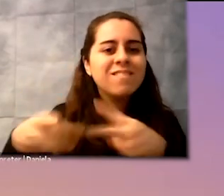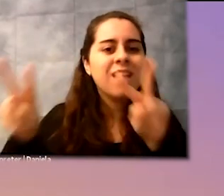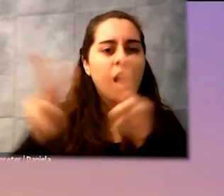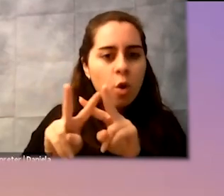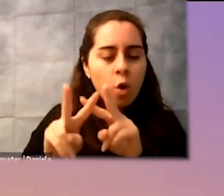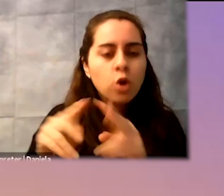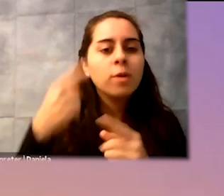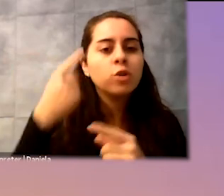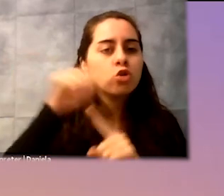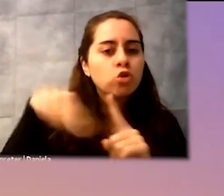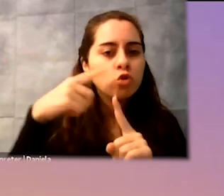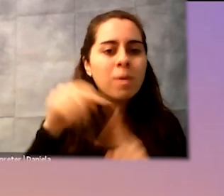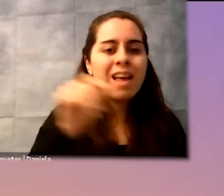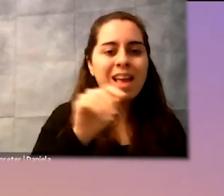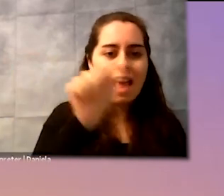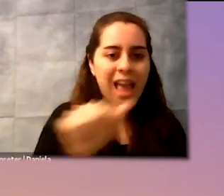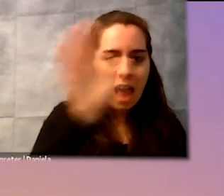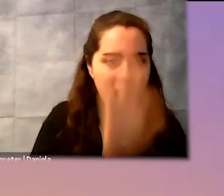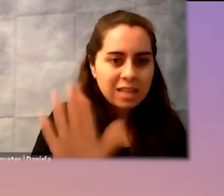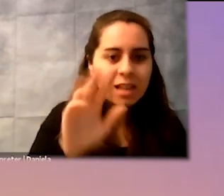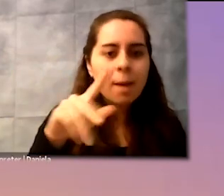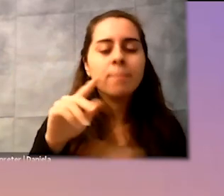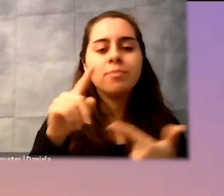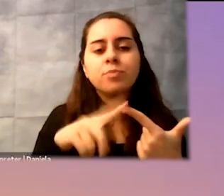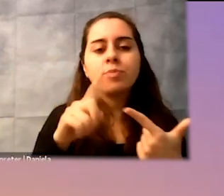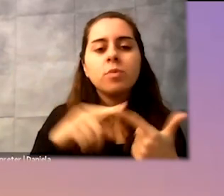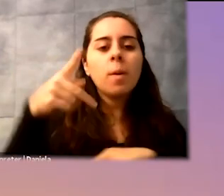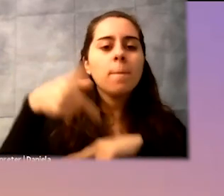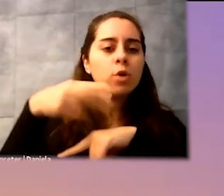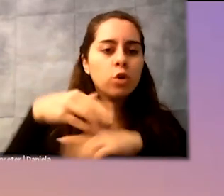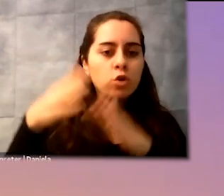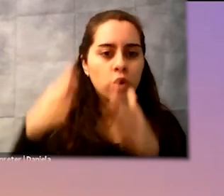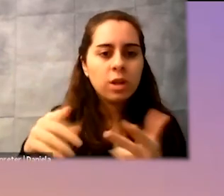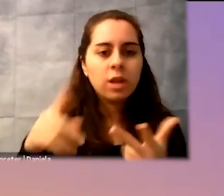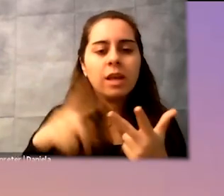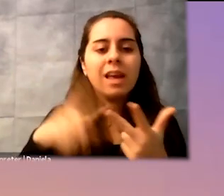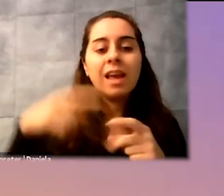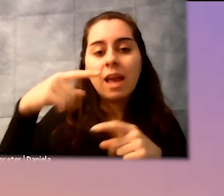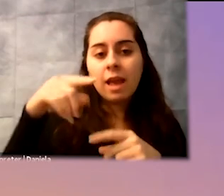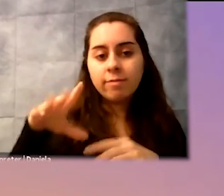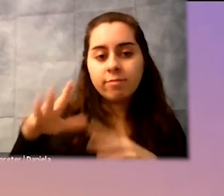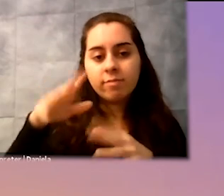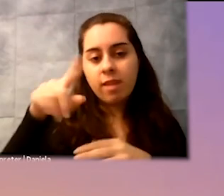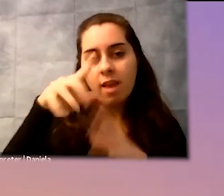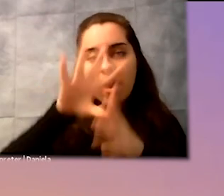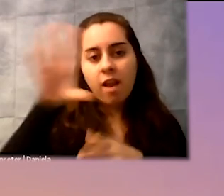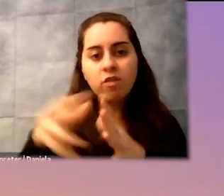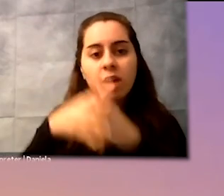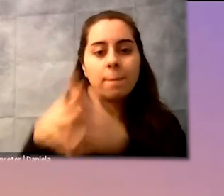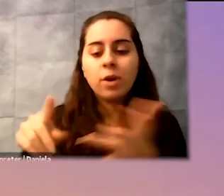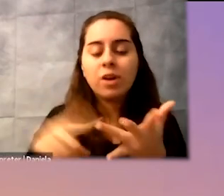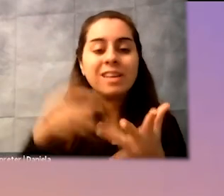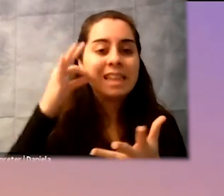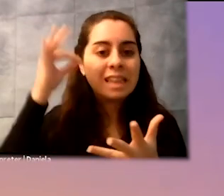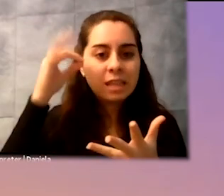Native American, and Asian Pacific American communities. He has taught high school Spanish, worked with the incarcerated, taught at the